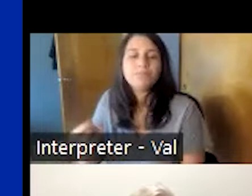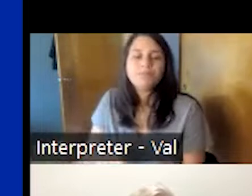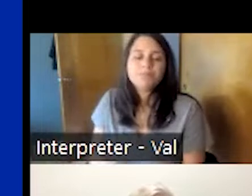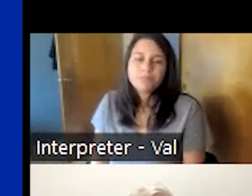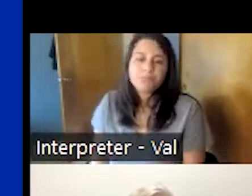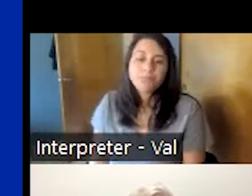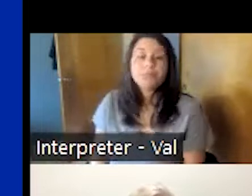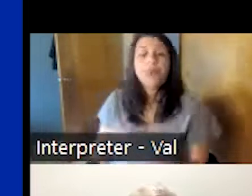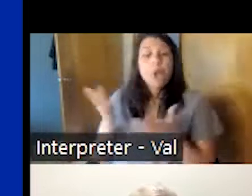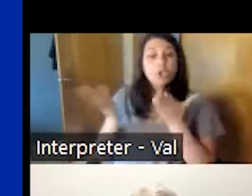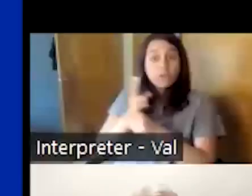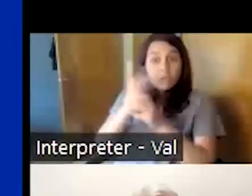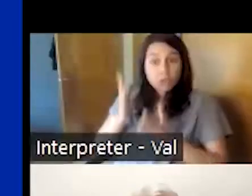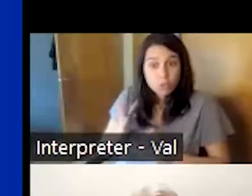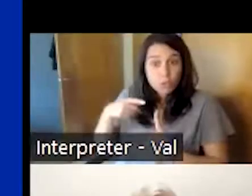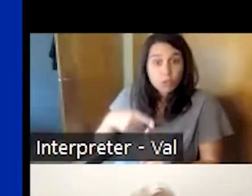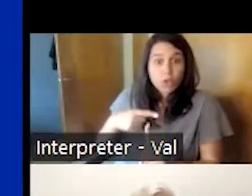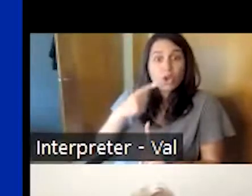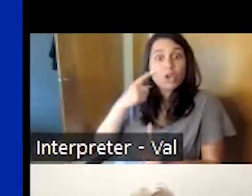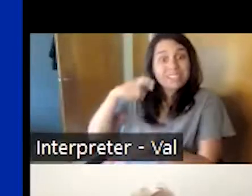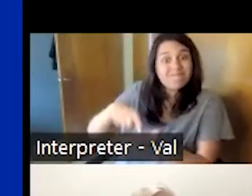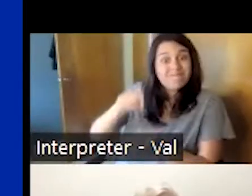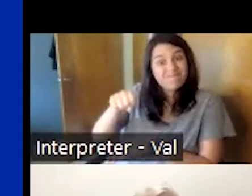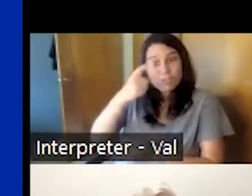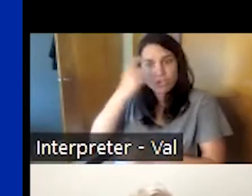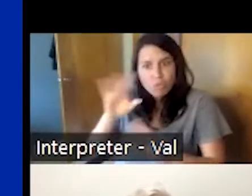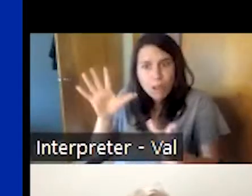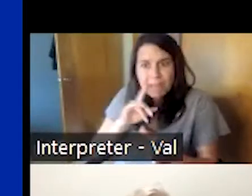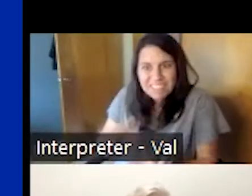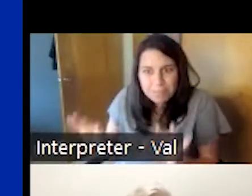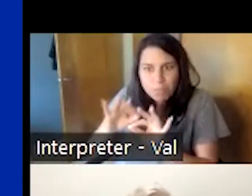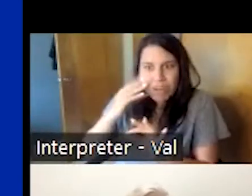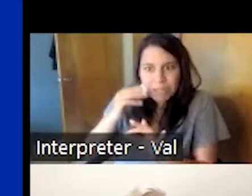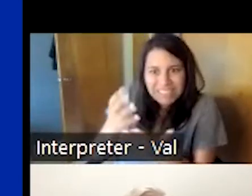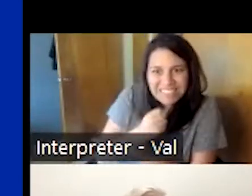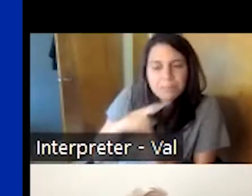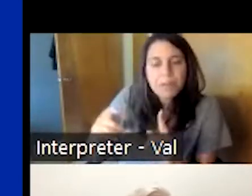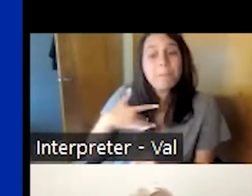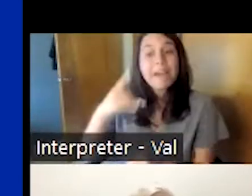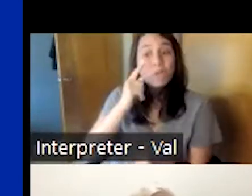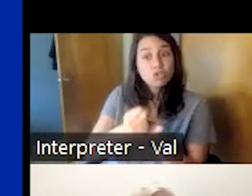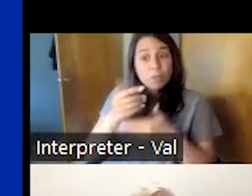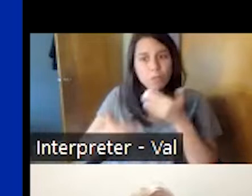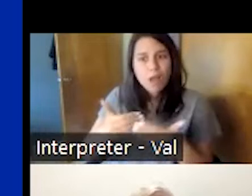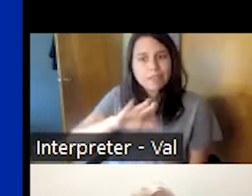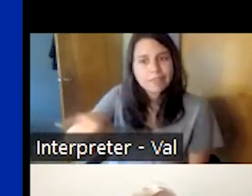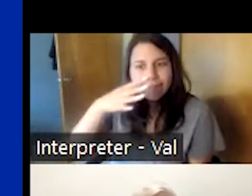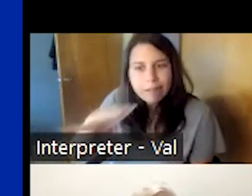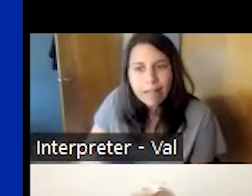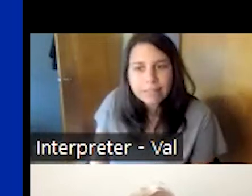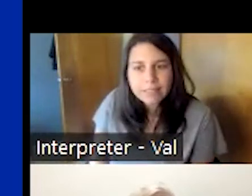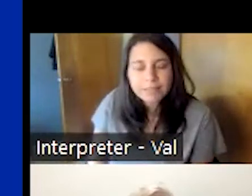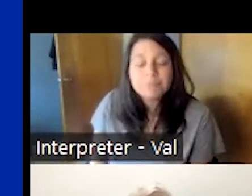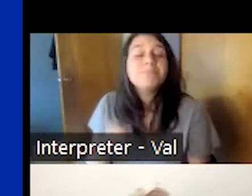experiences are important, but typically neglected in treatment. This is a study going all the way back to 1998, where